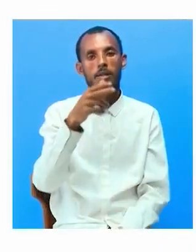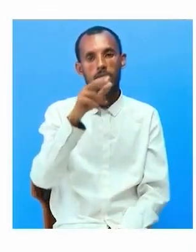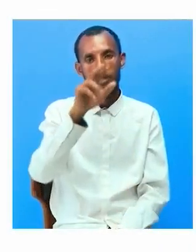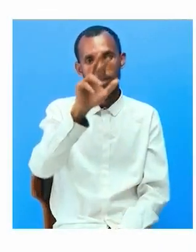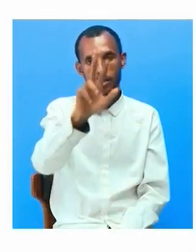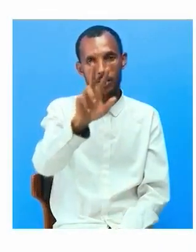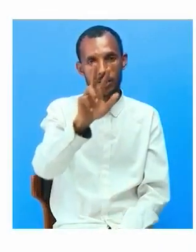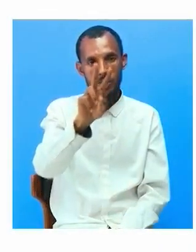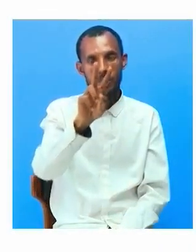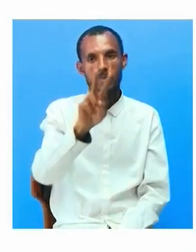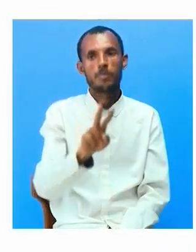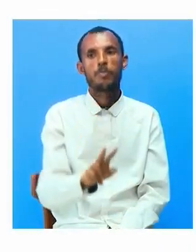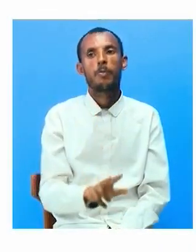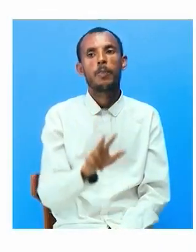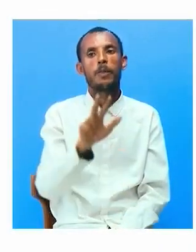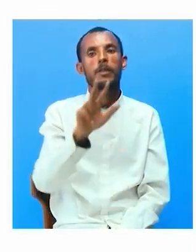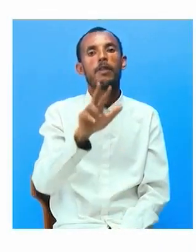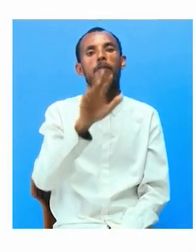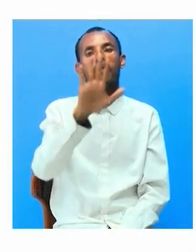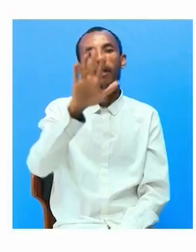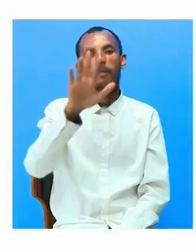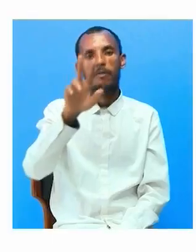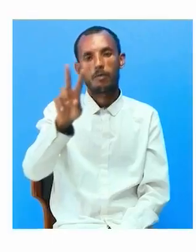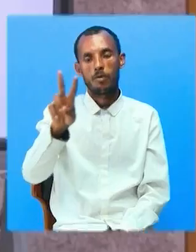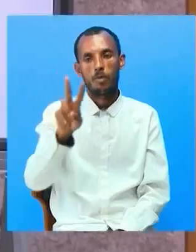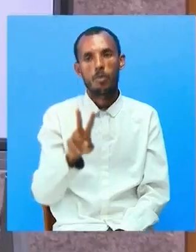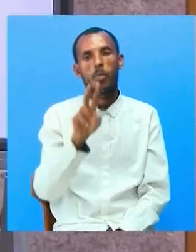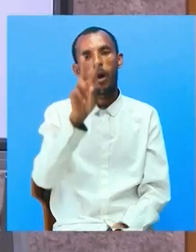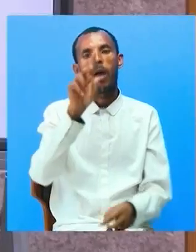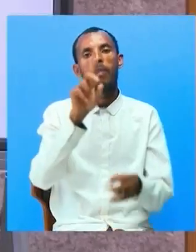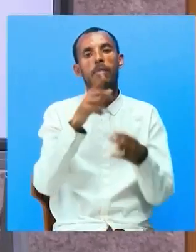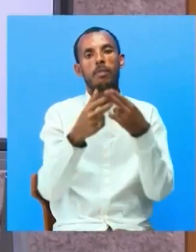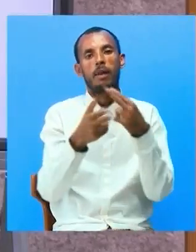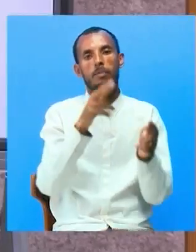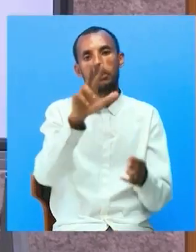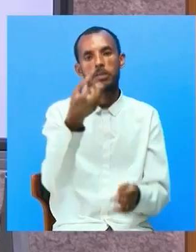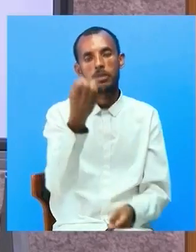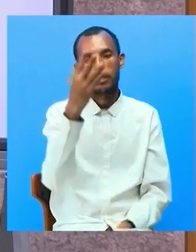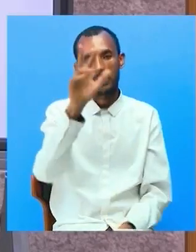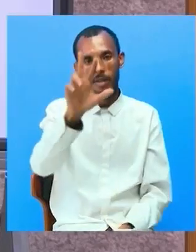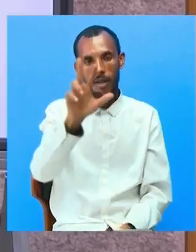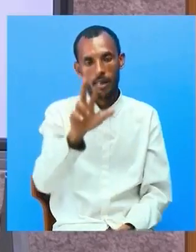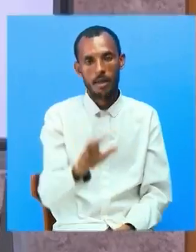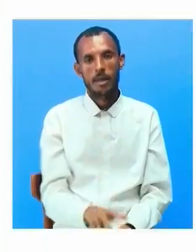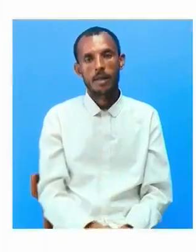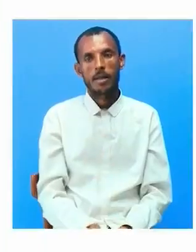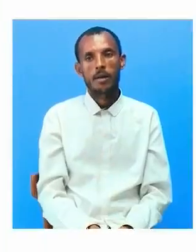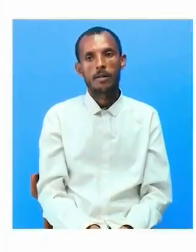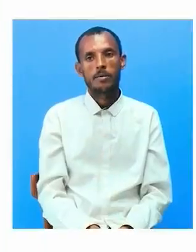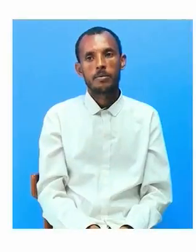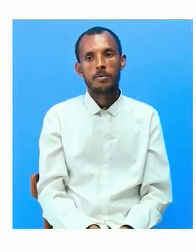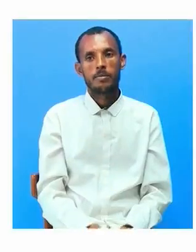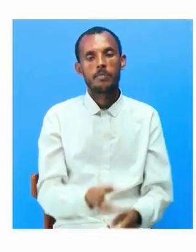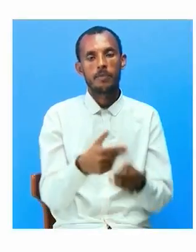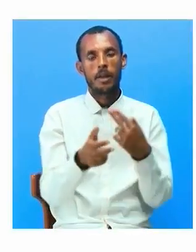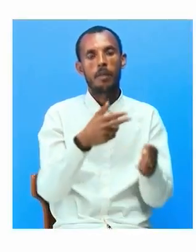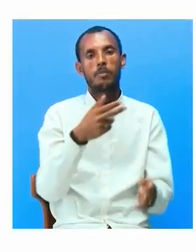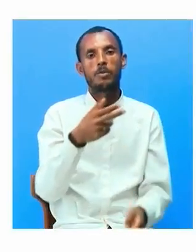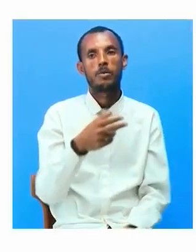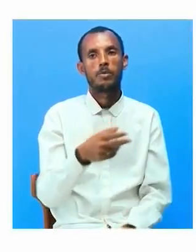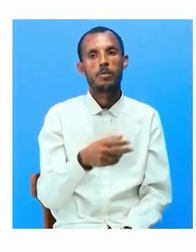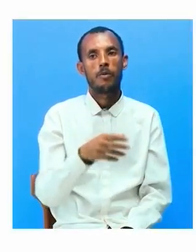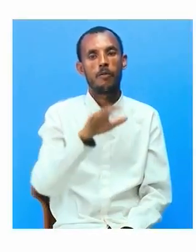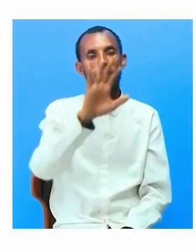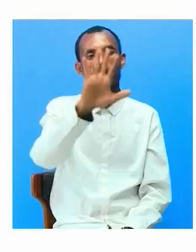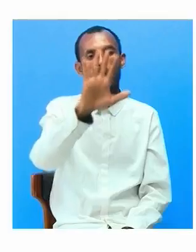3, 5, 2. Therefore, here, 1 times 3 is 3. 3